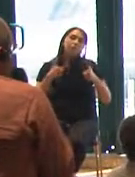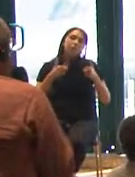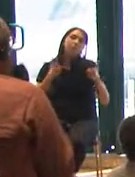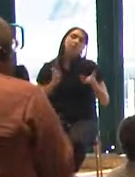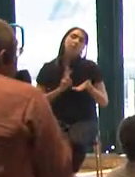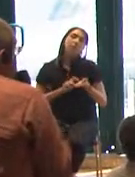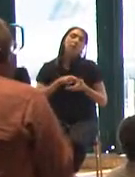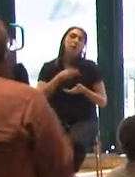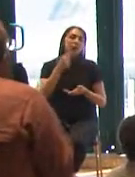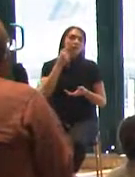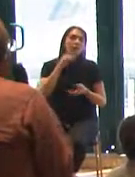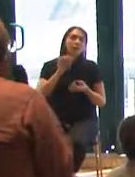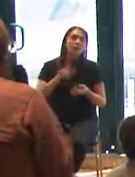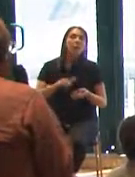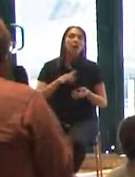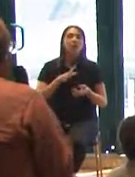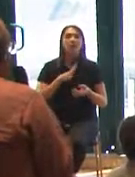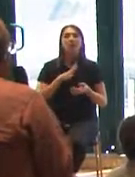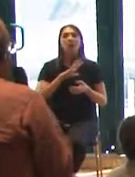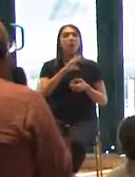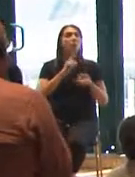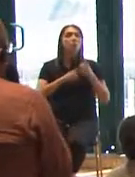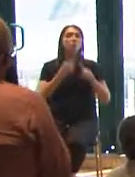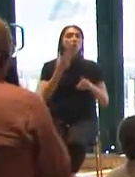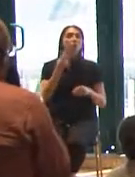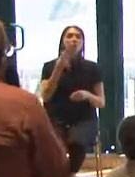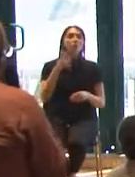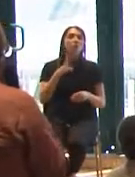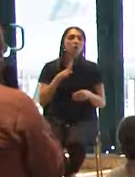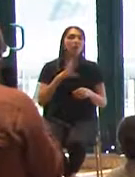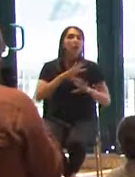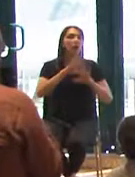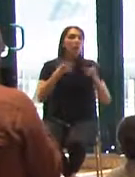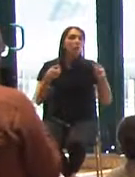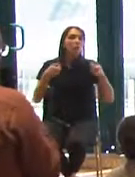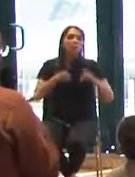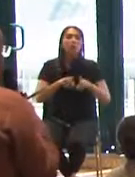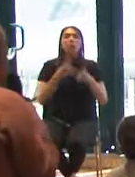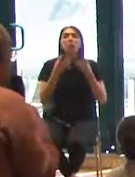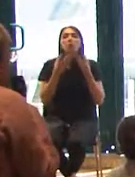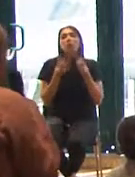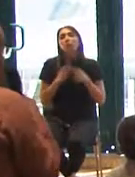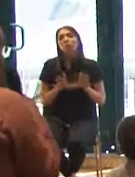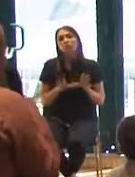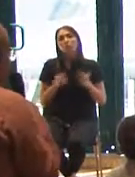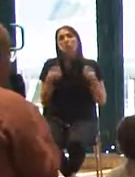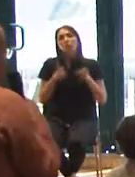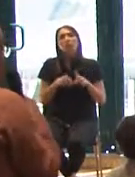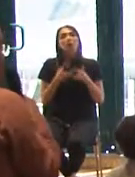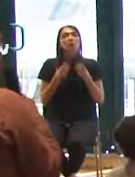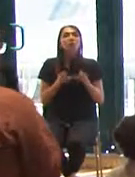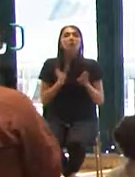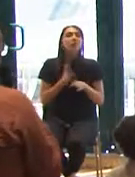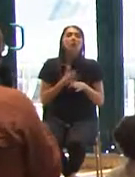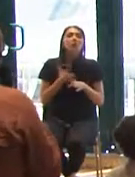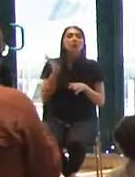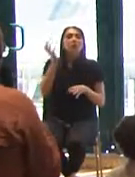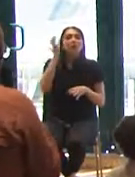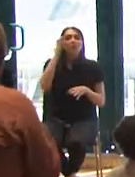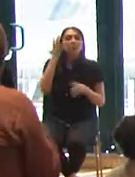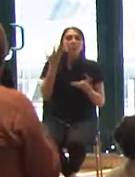so everyone talks about development but what really matters is a rights-based